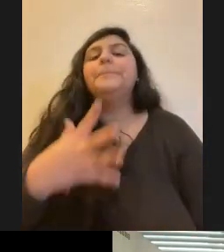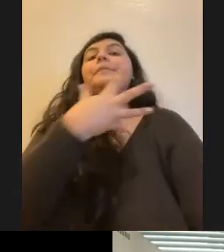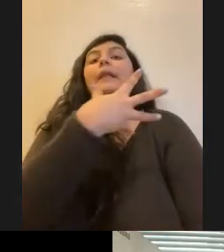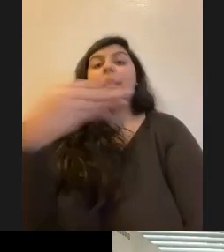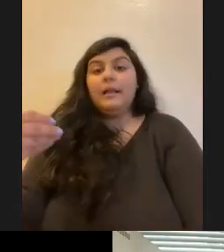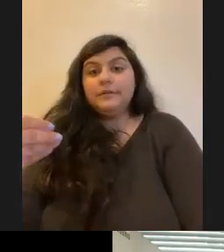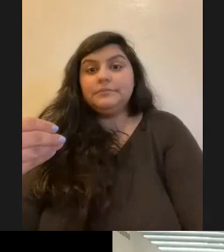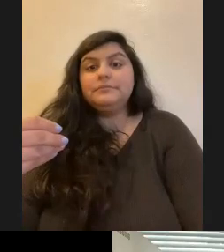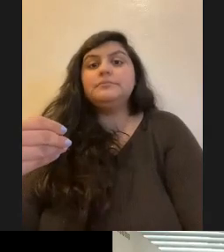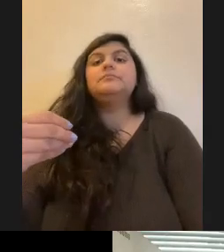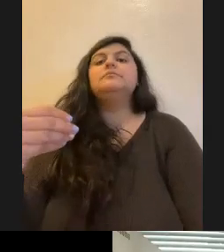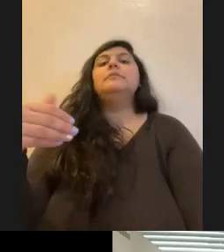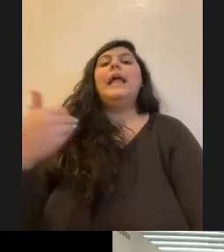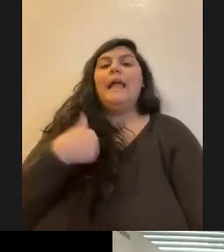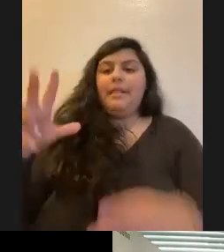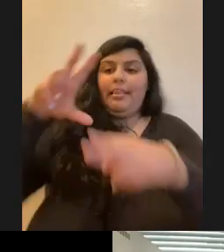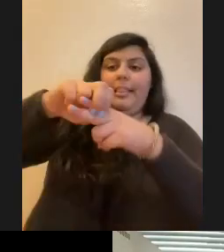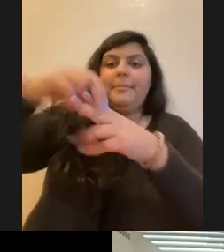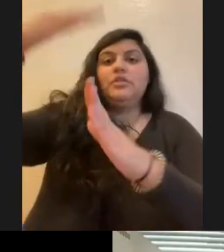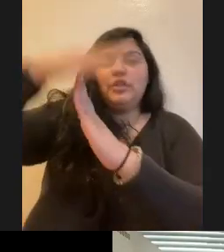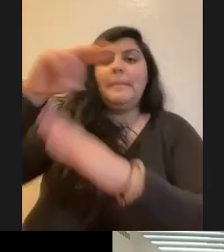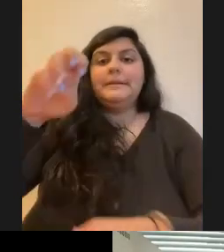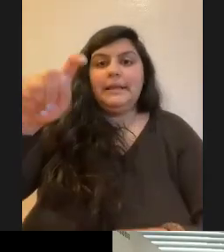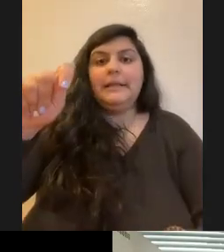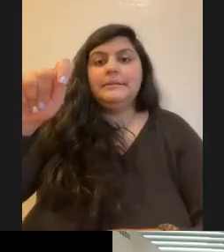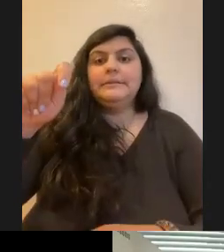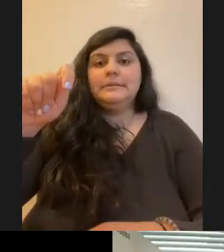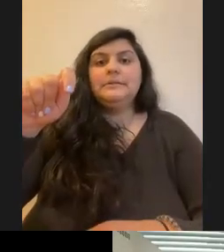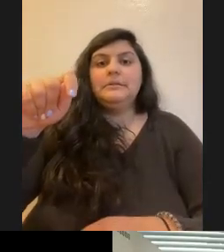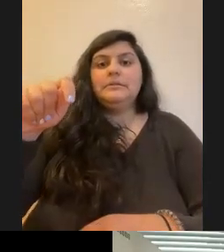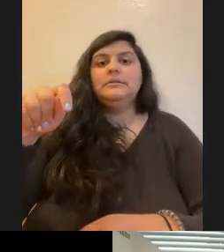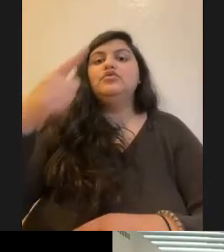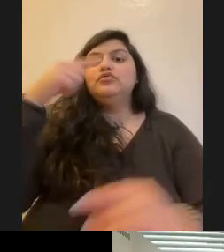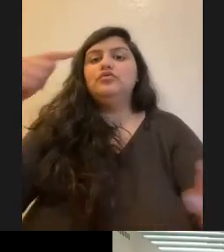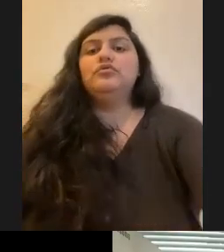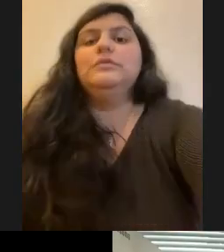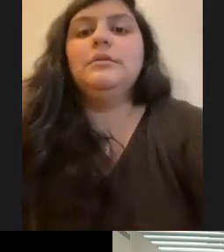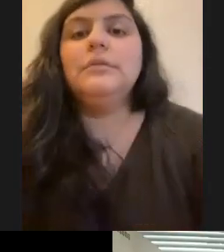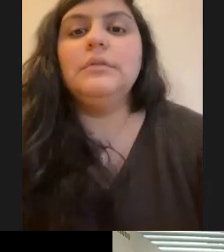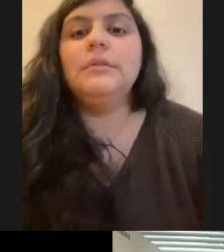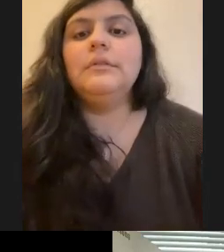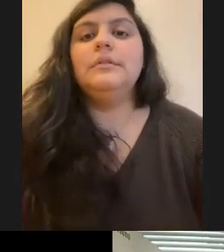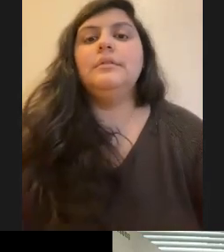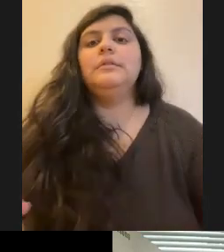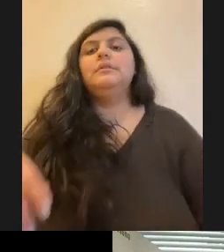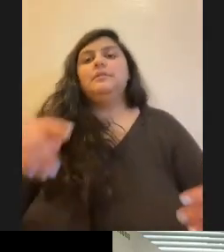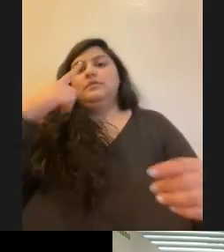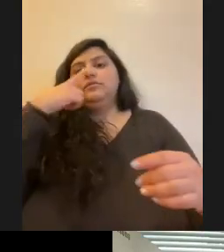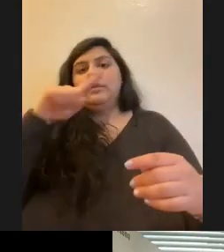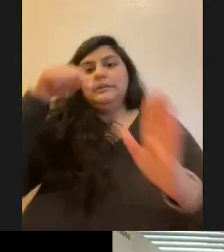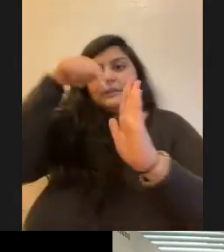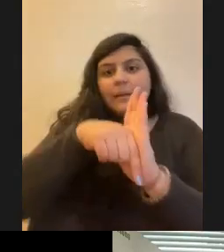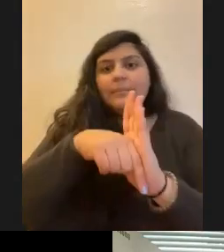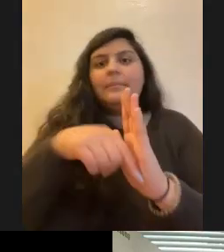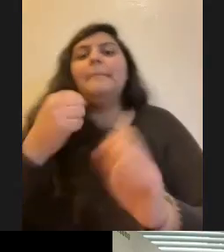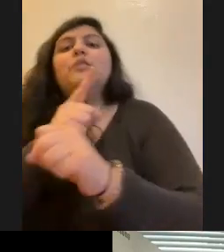We clip on top of our net an instrument that measures like the depth that our net goes to keep everything, make sure we're like hitting the